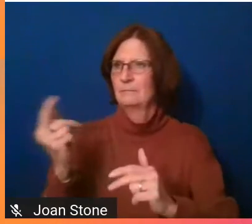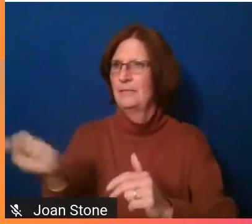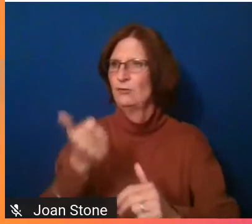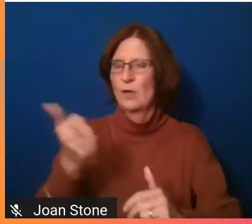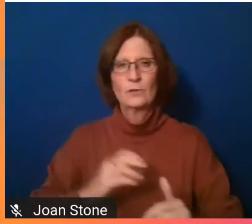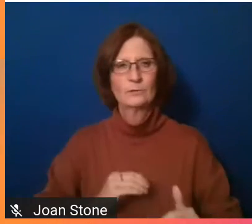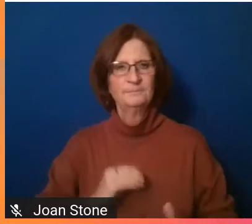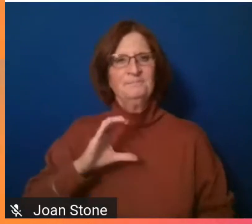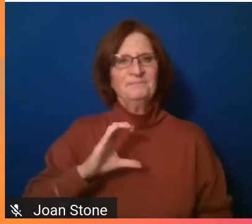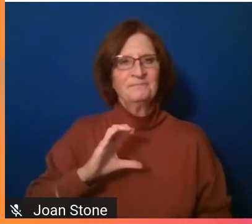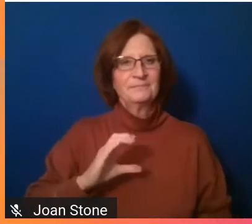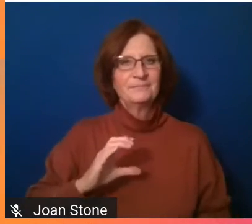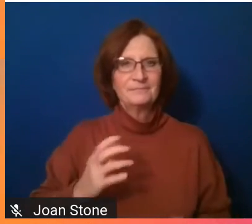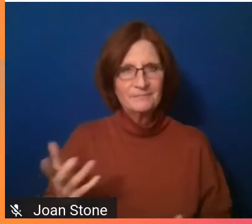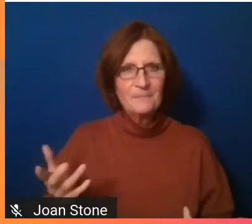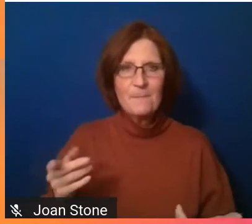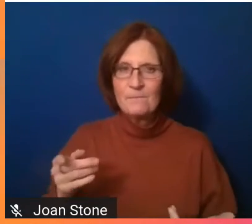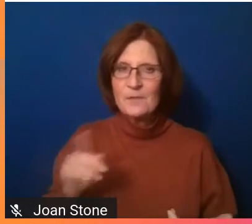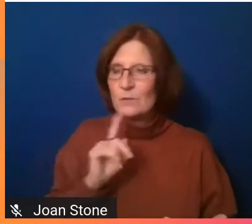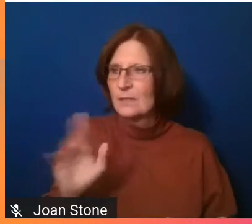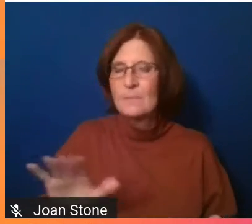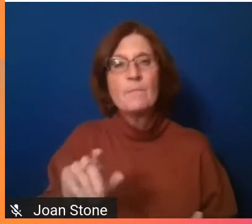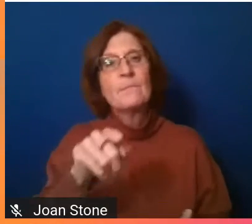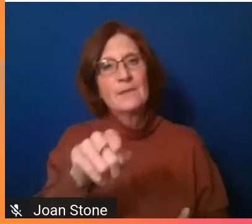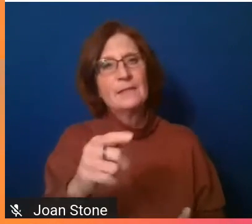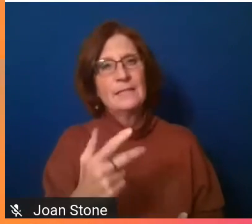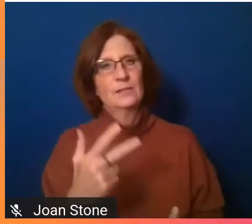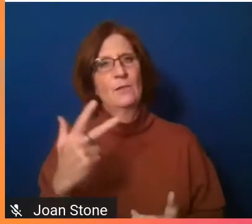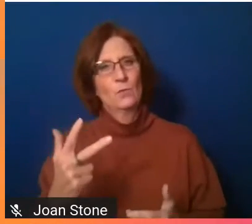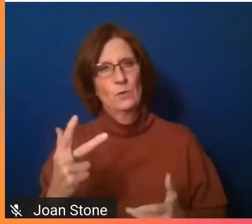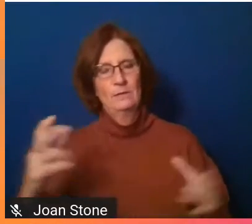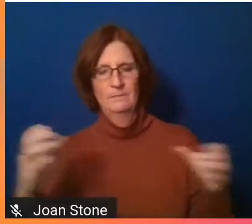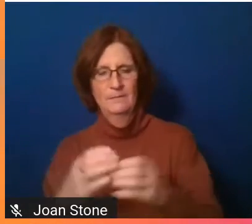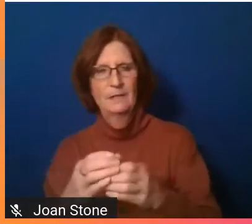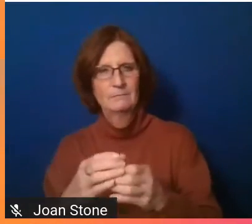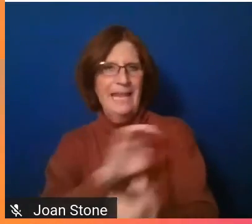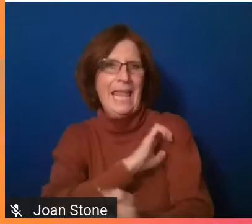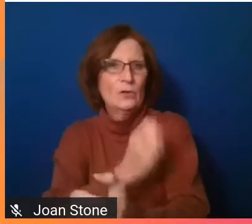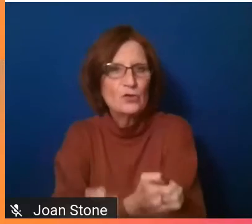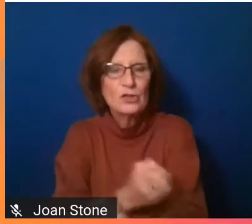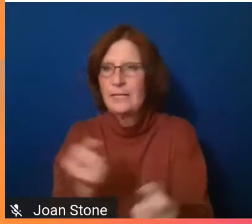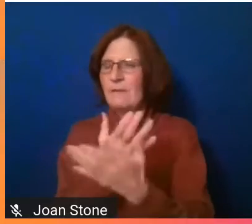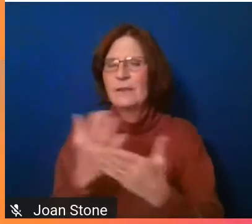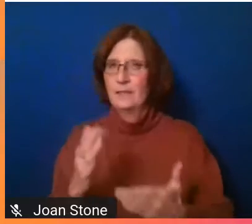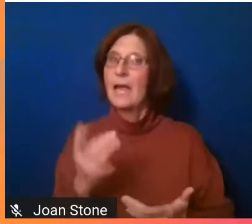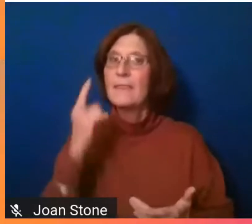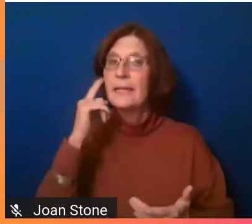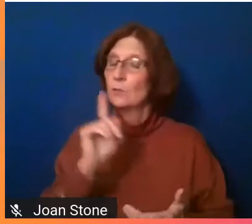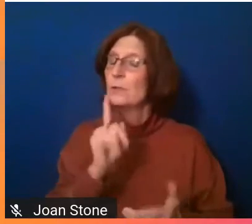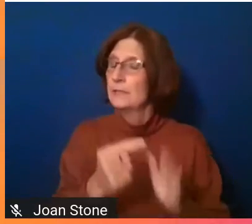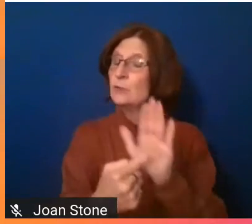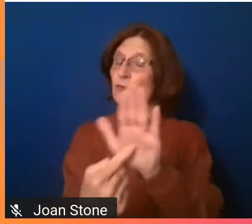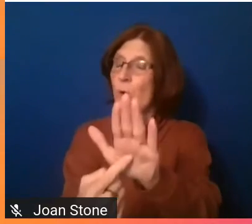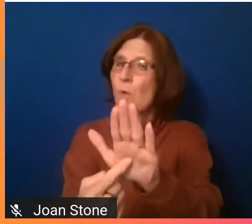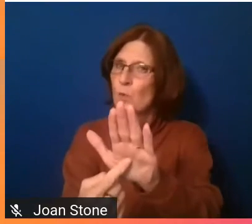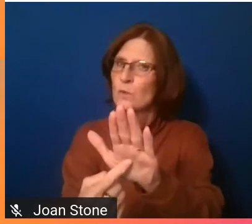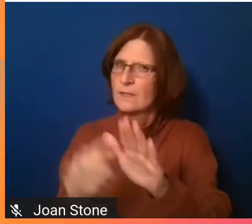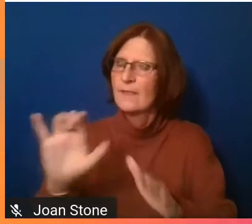And yeah, it's, so we all put this energy into the film, and I think it really shows.